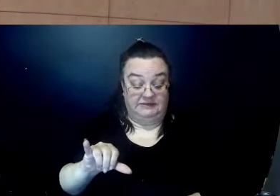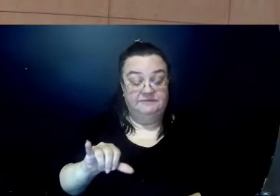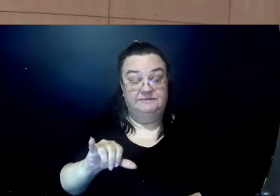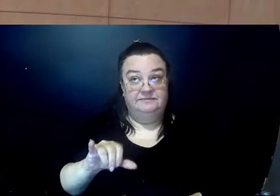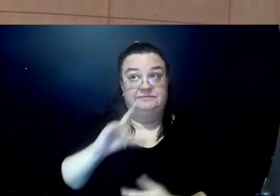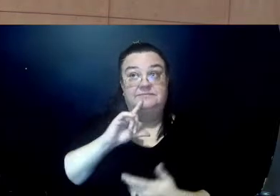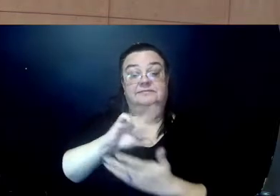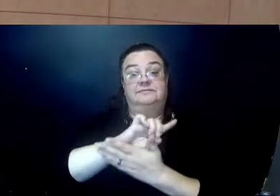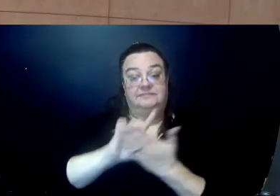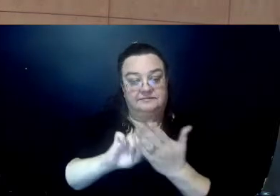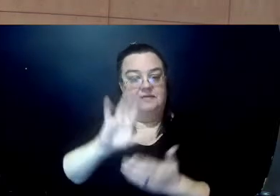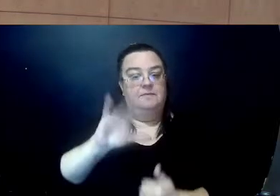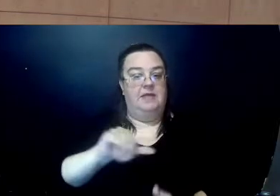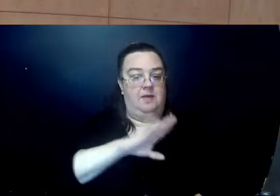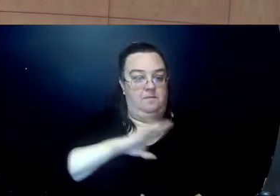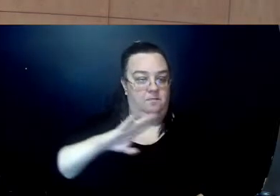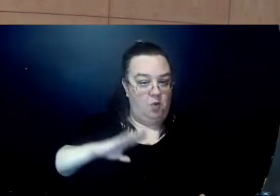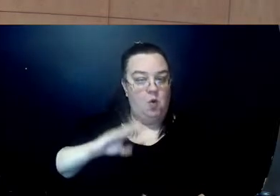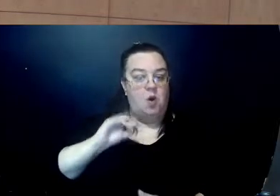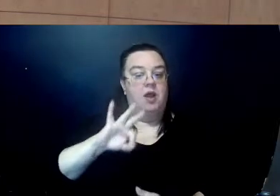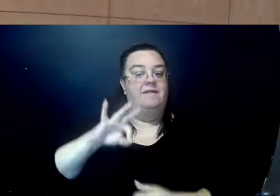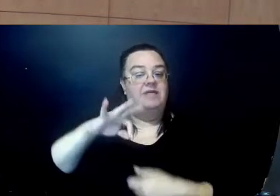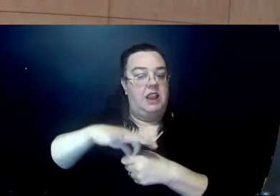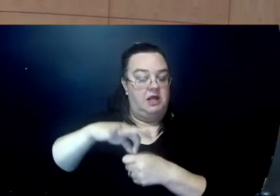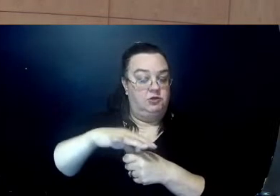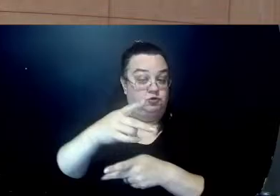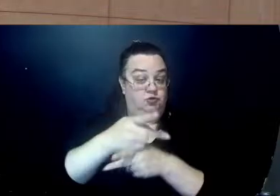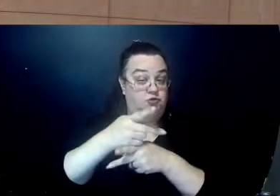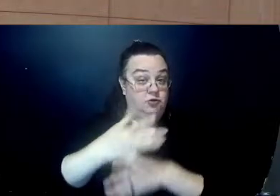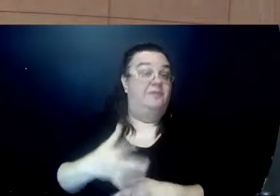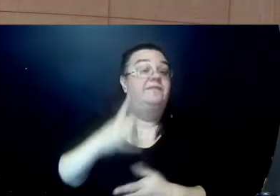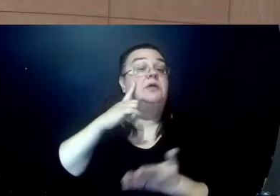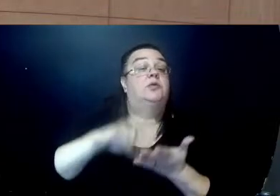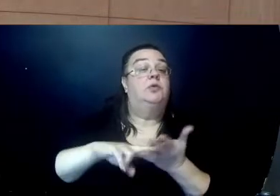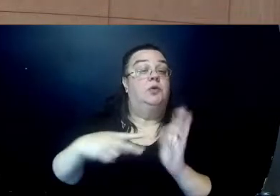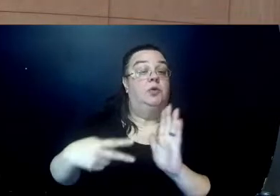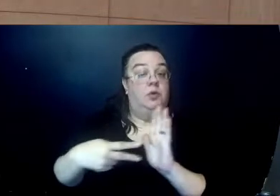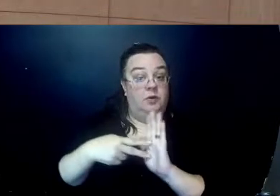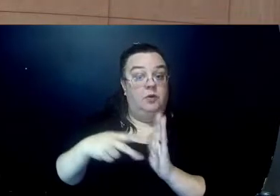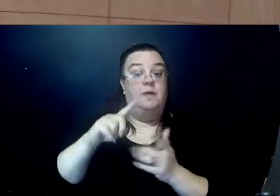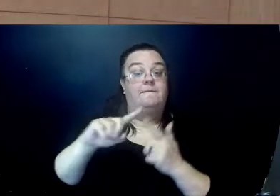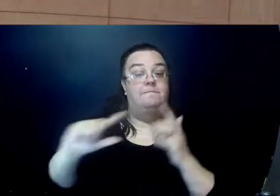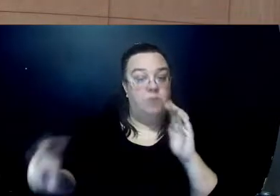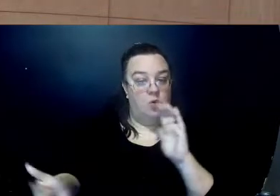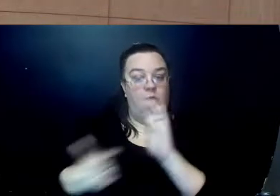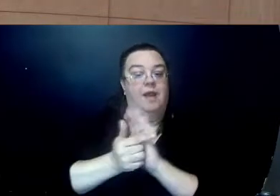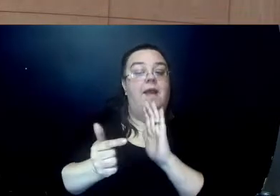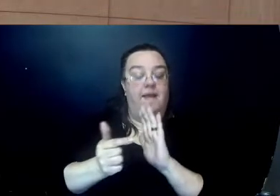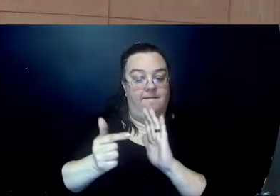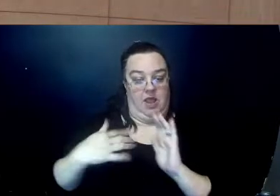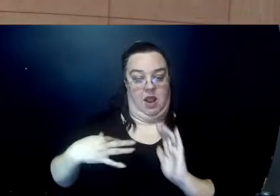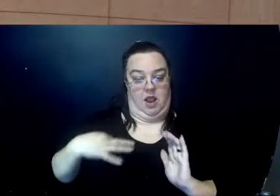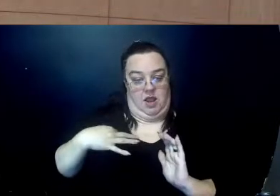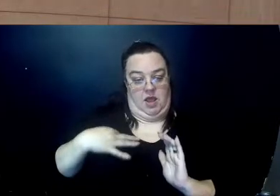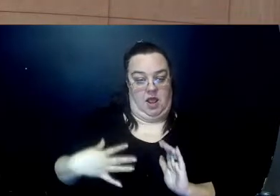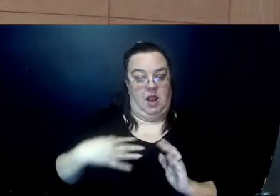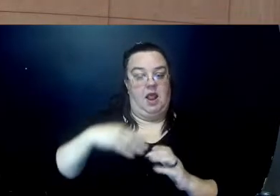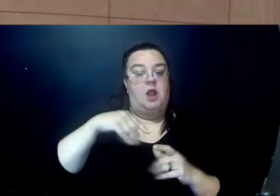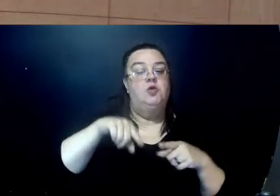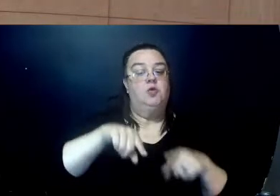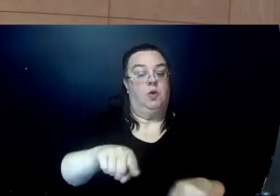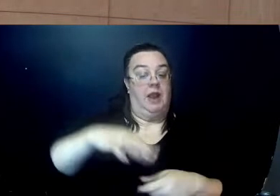designed by the Board of Election Supervisors to prohibit a candidate in an